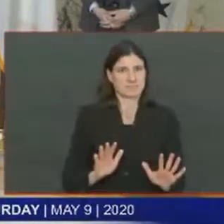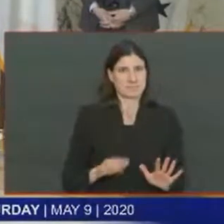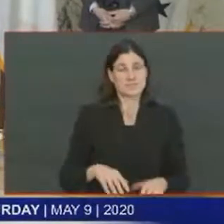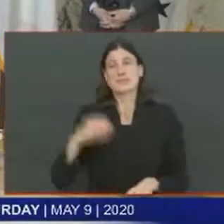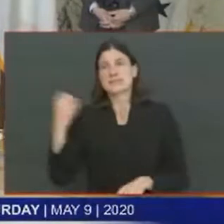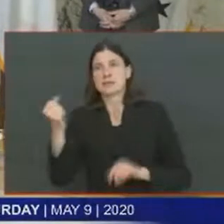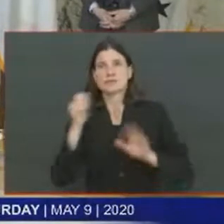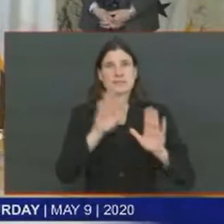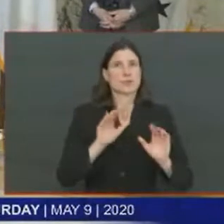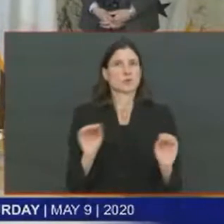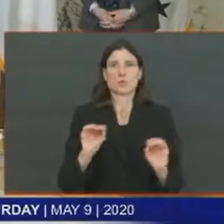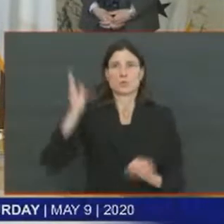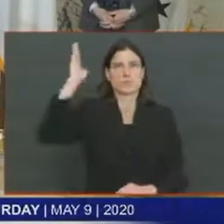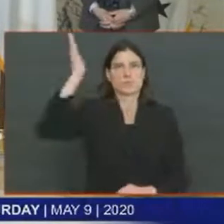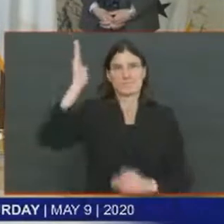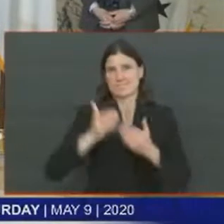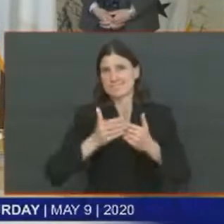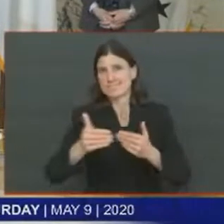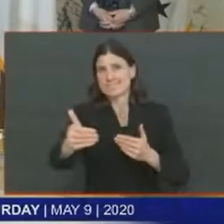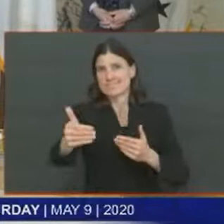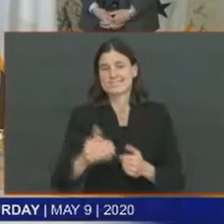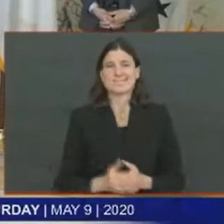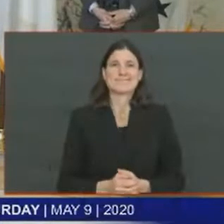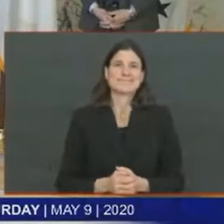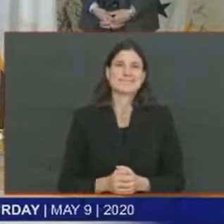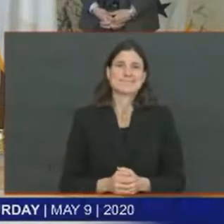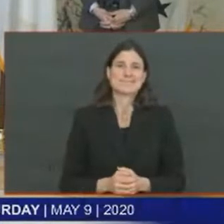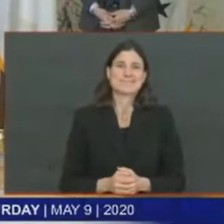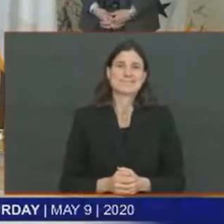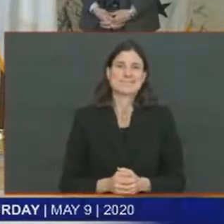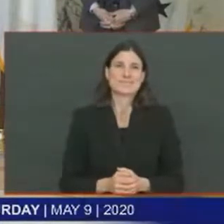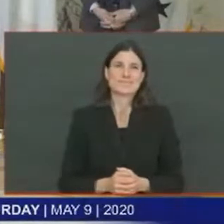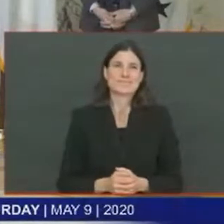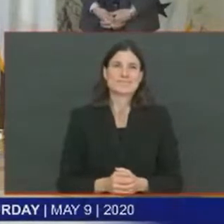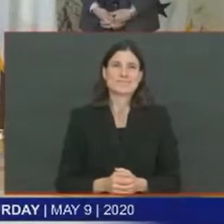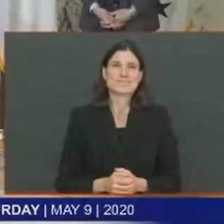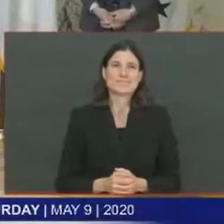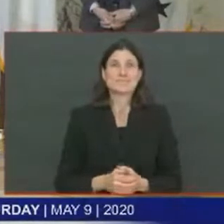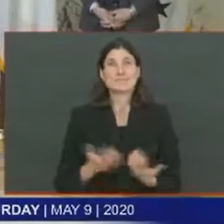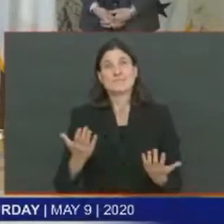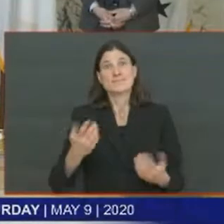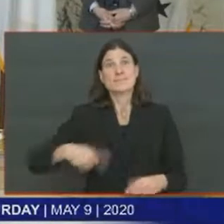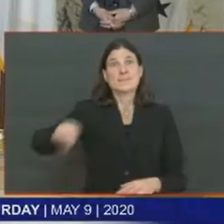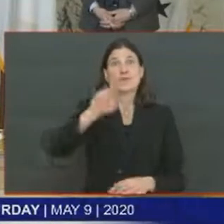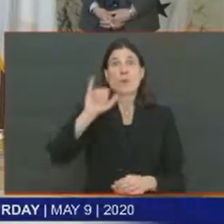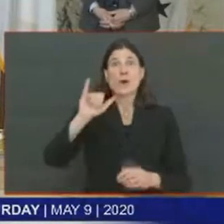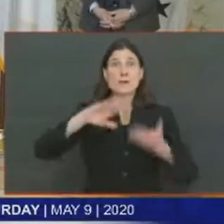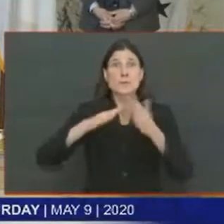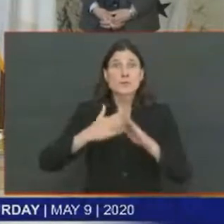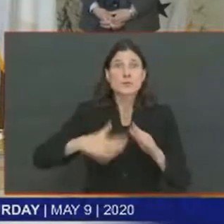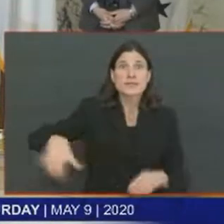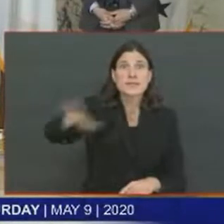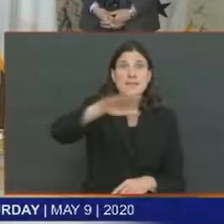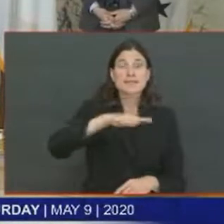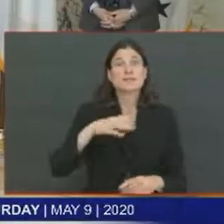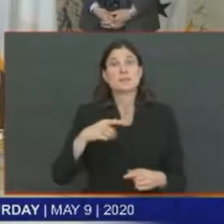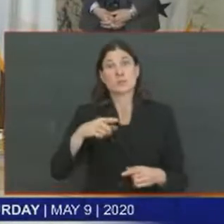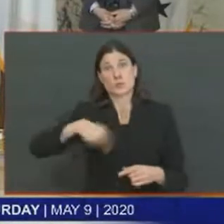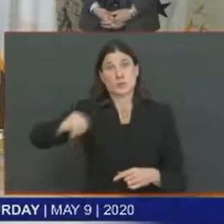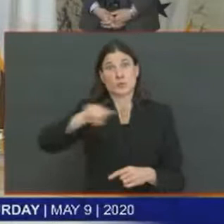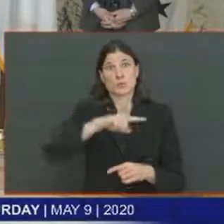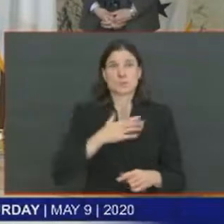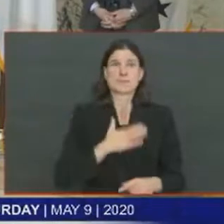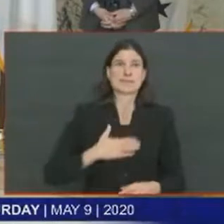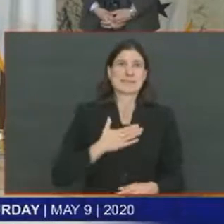Of course, I want to encourage every Rhode Islander to stay tuned in to this